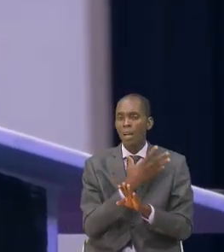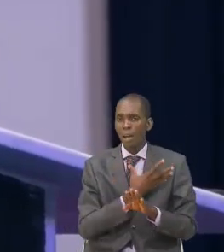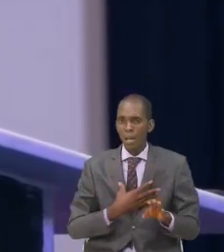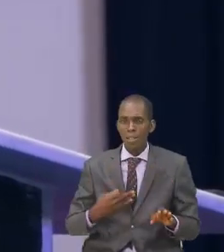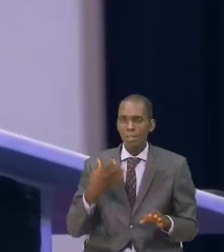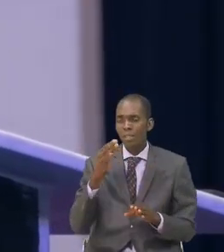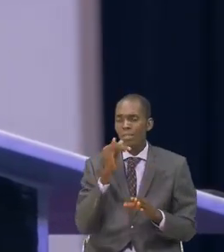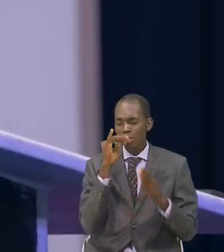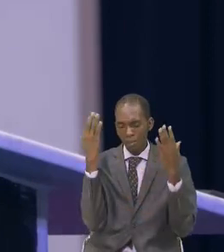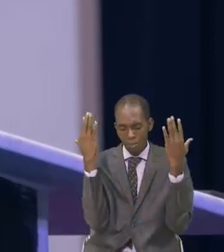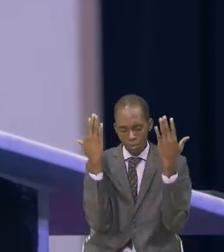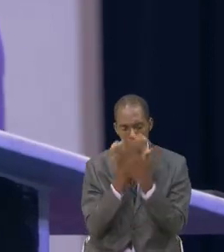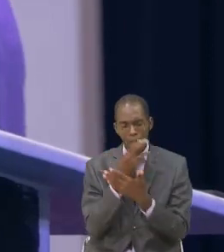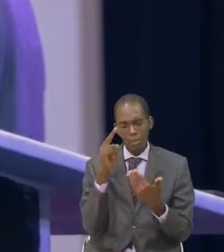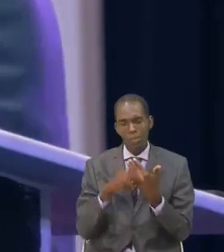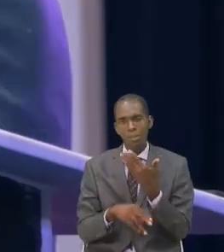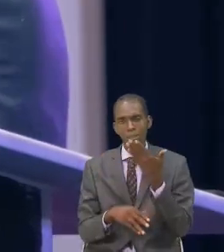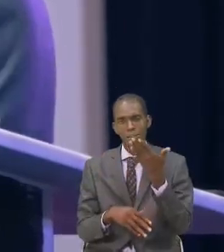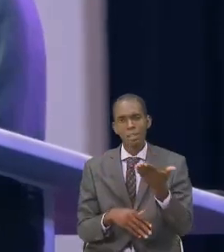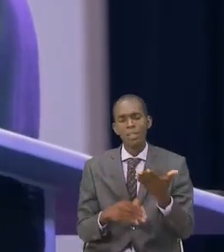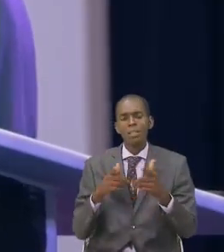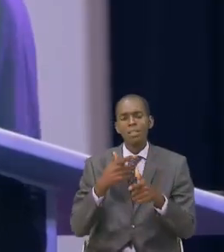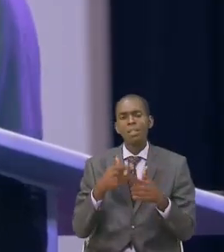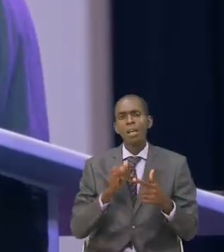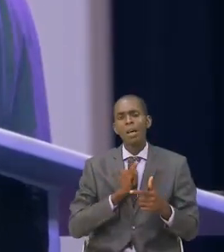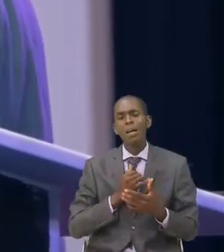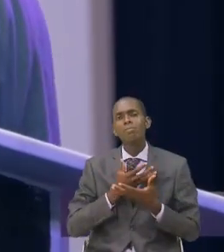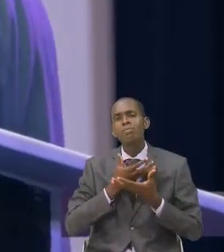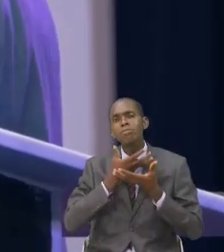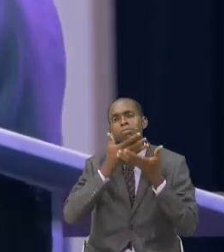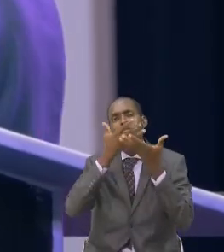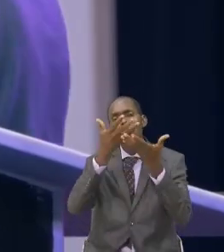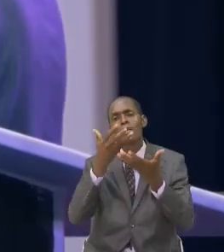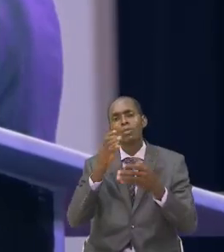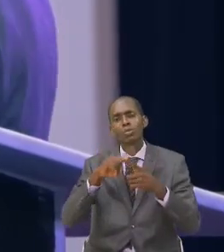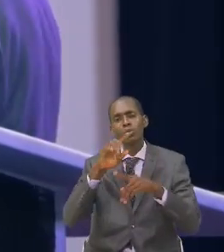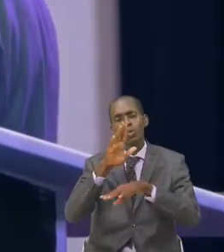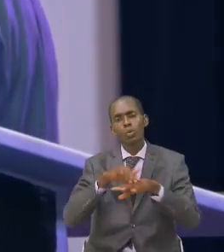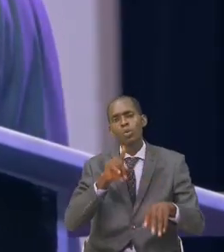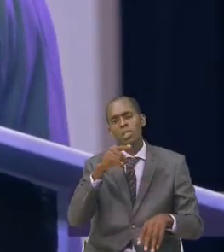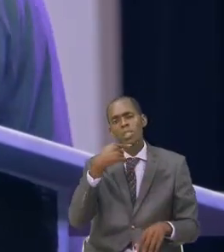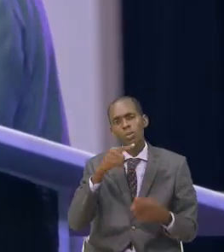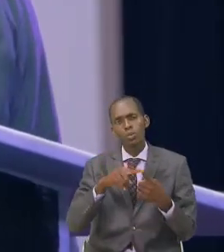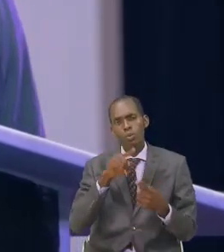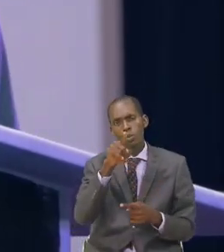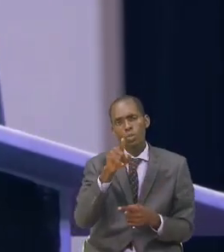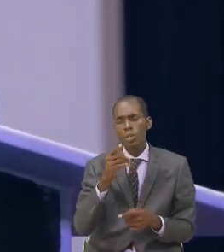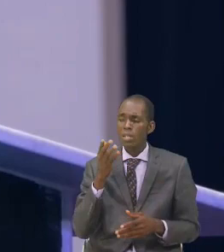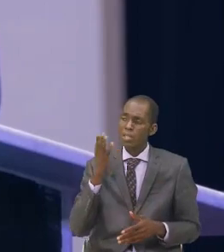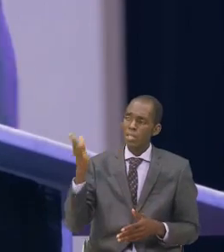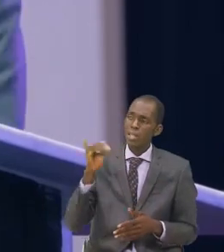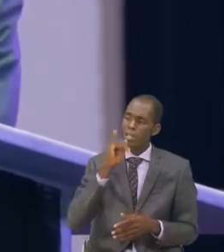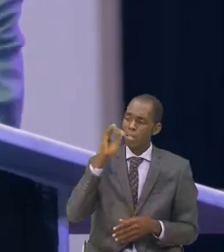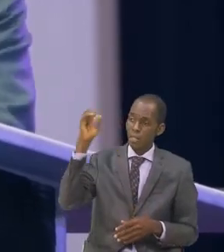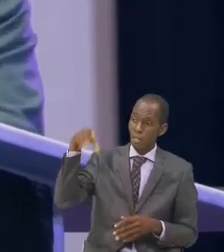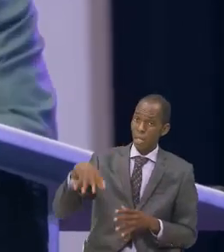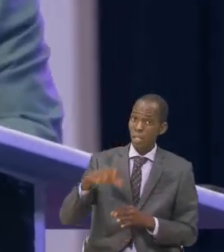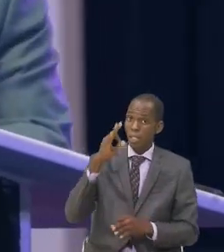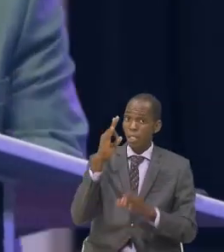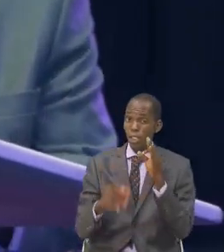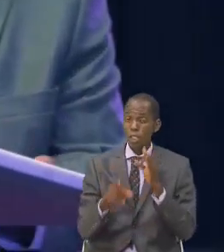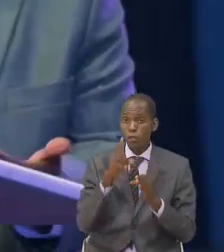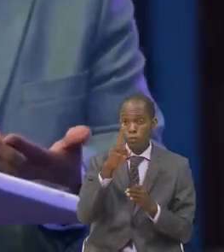darkness there. And then I shout to you and I say, light is here. If you